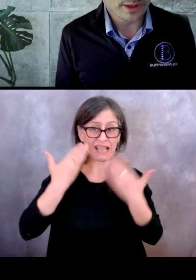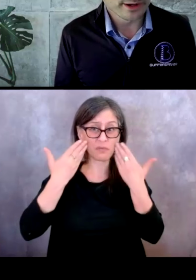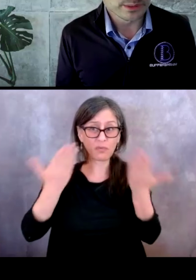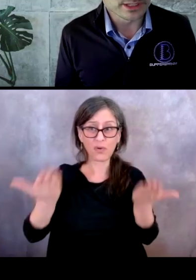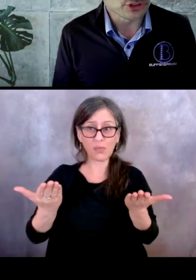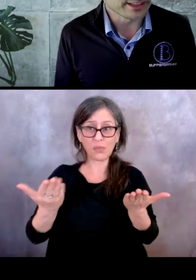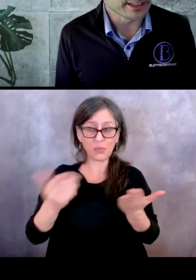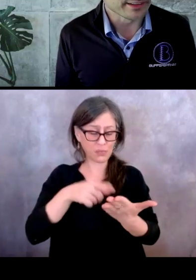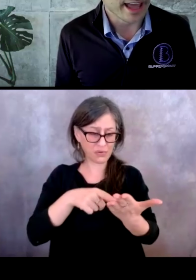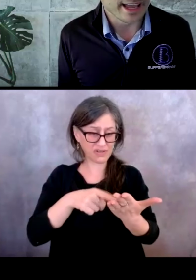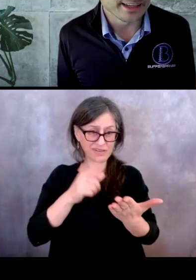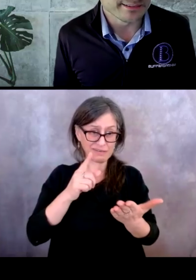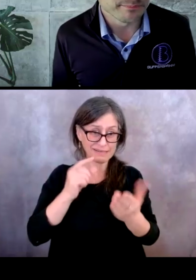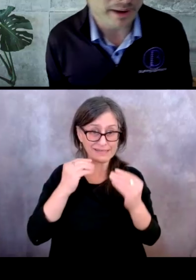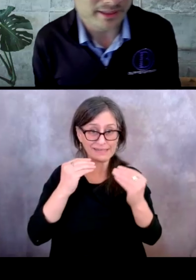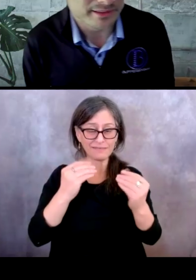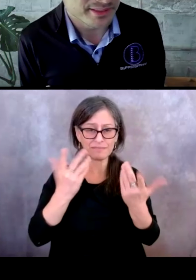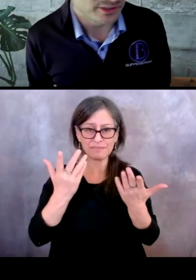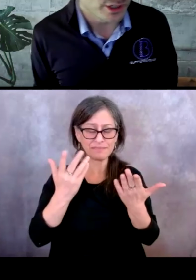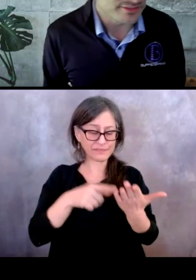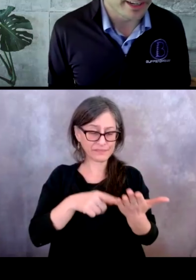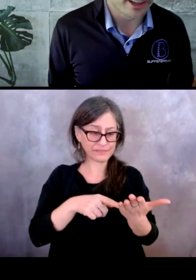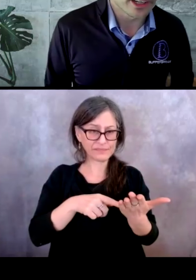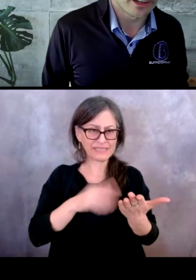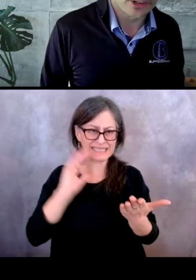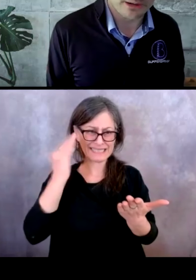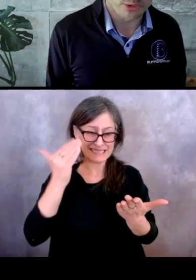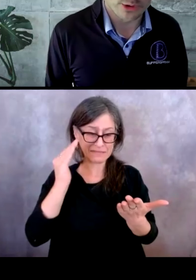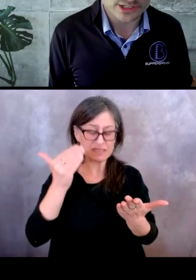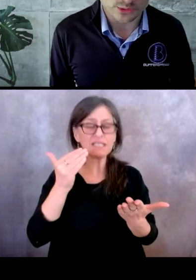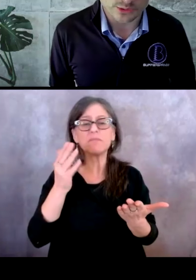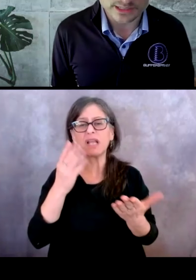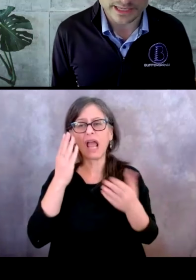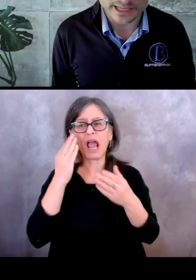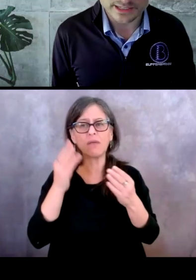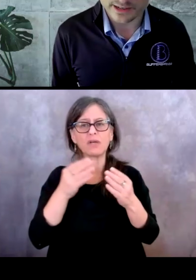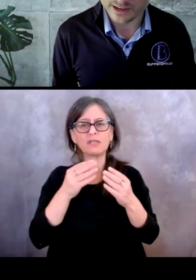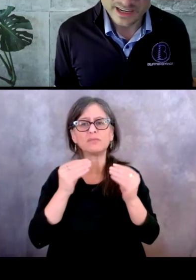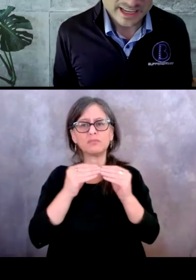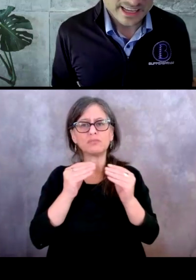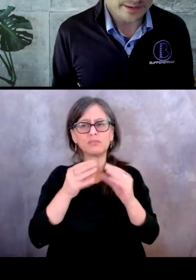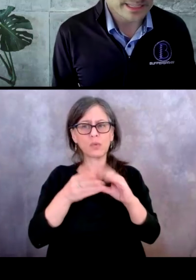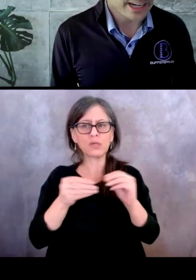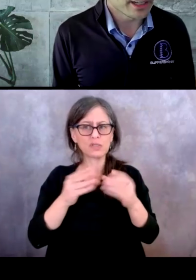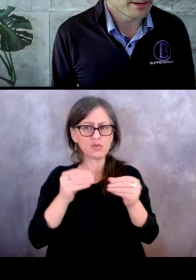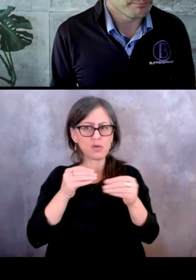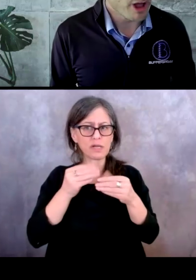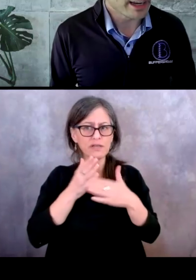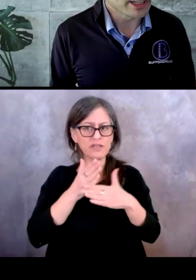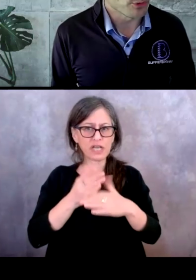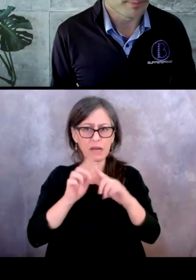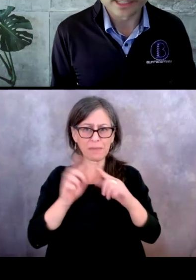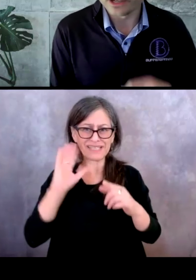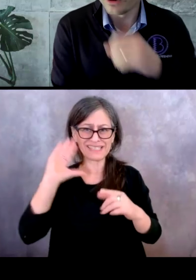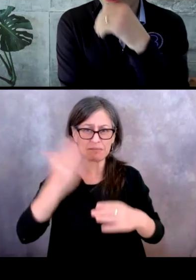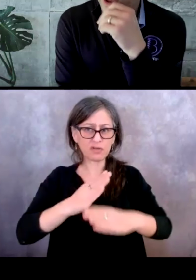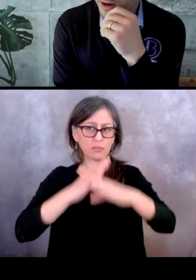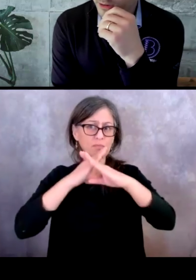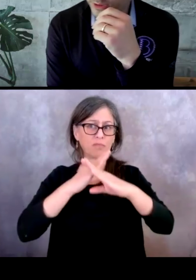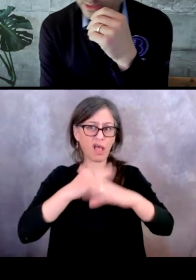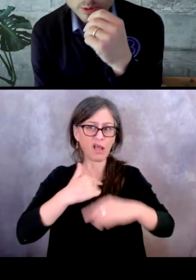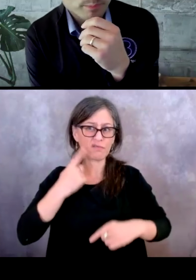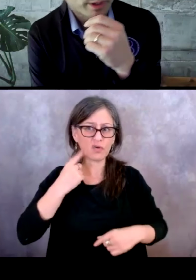or whether it was strengthening that. And by the looks of it, and I'll share more of the story as we get into there, it was actually a blockage for me.